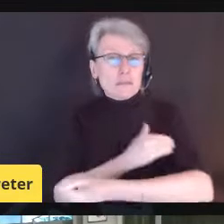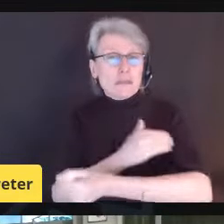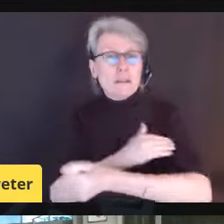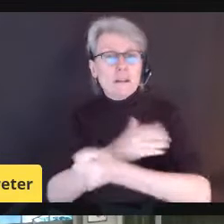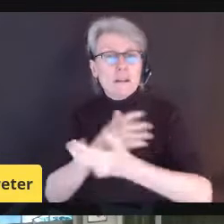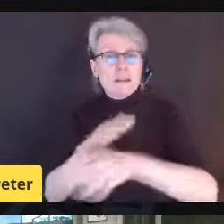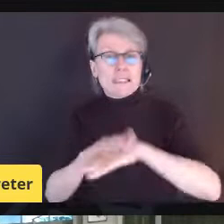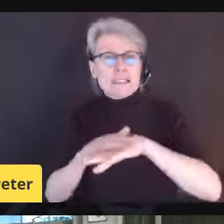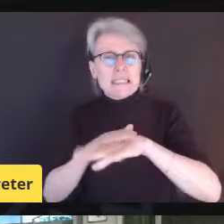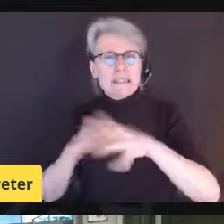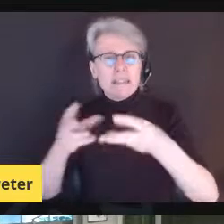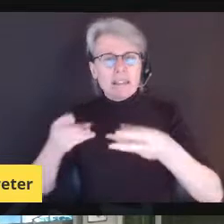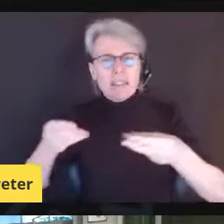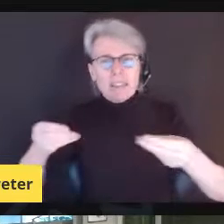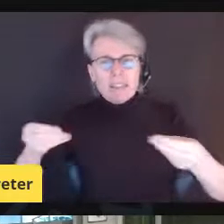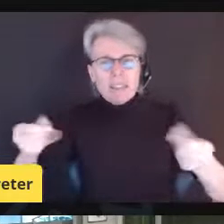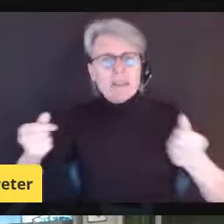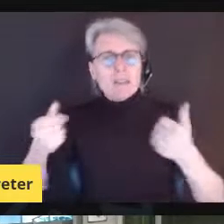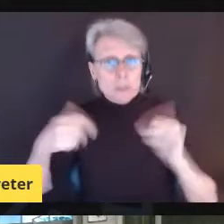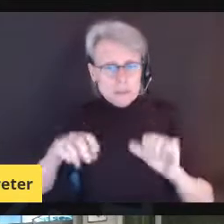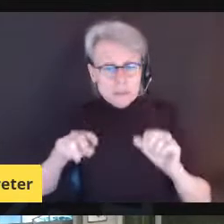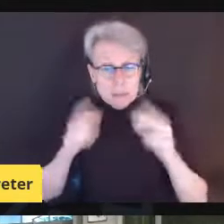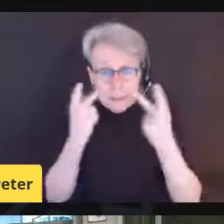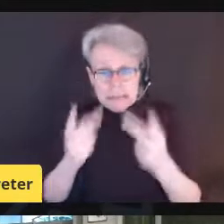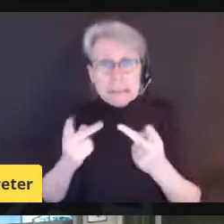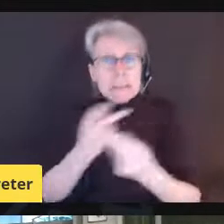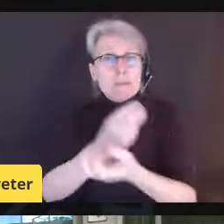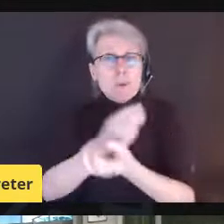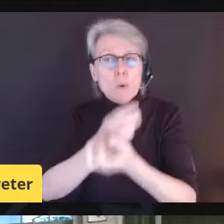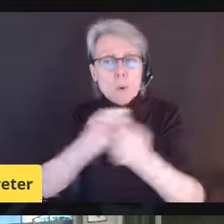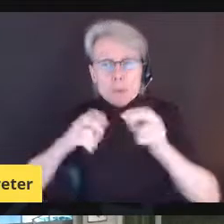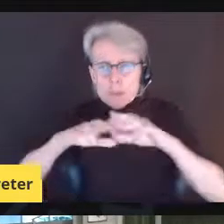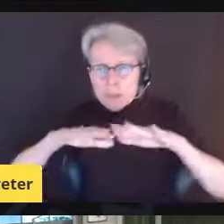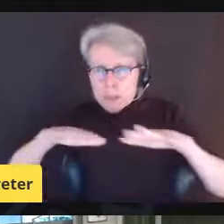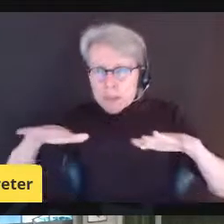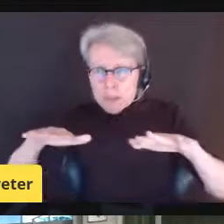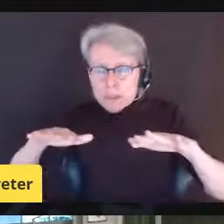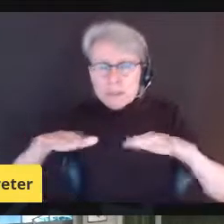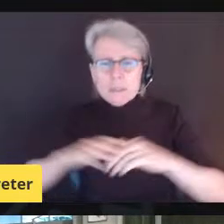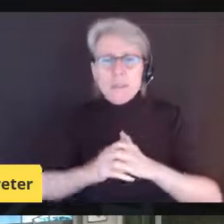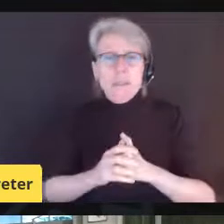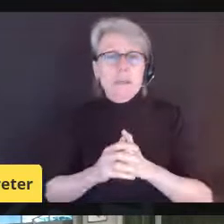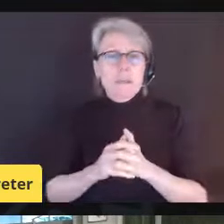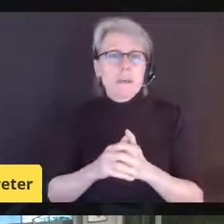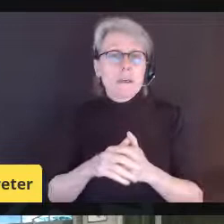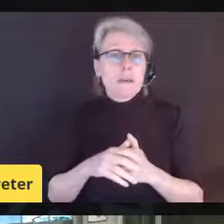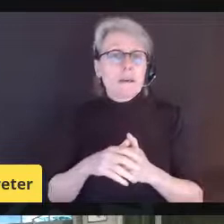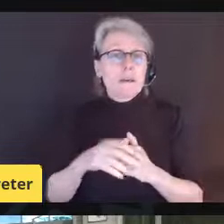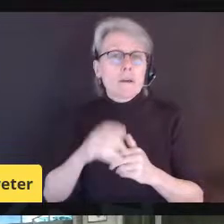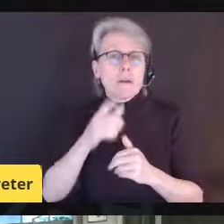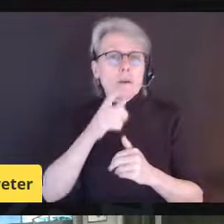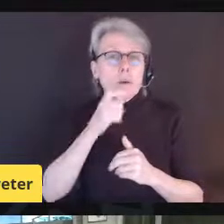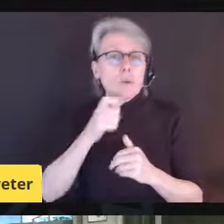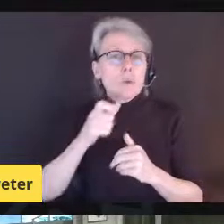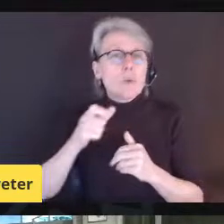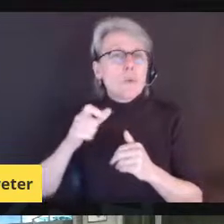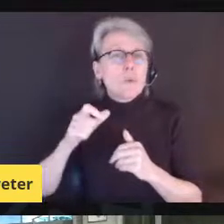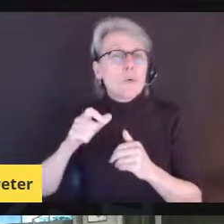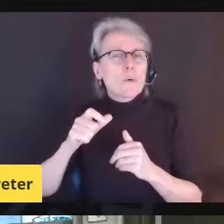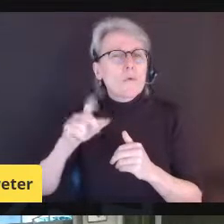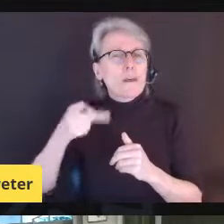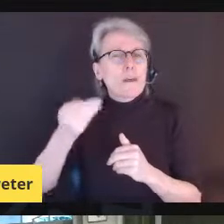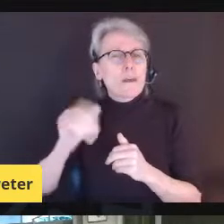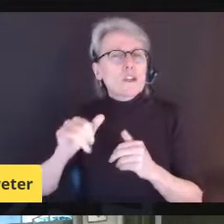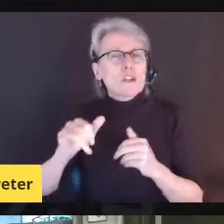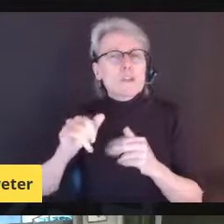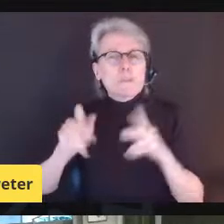highly decomposed, you can still look at the bones. How forensic anthropologists, which are the people who are looking at those bones, deal